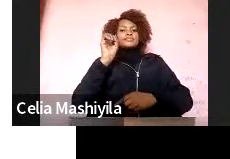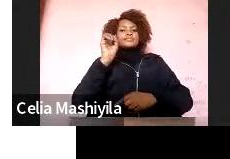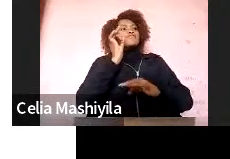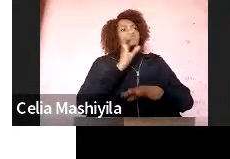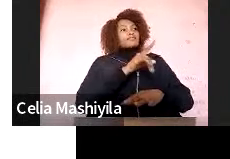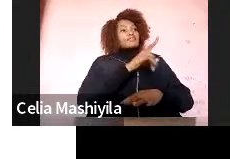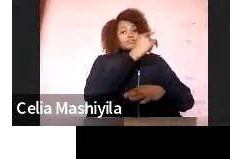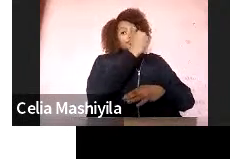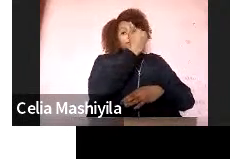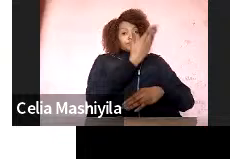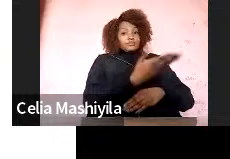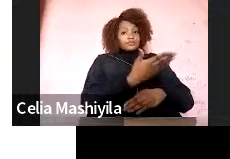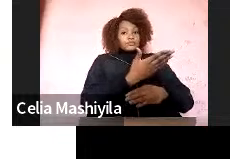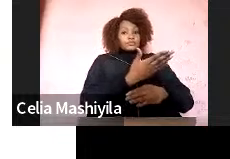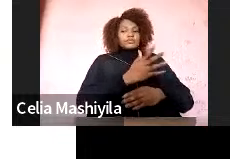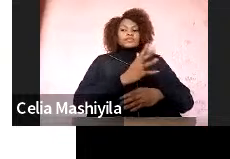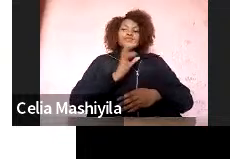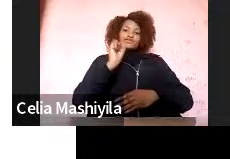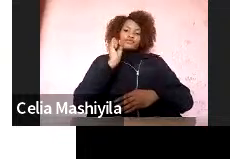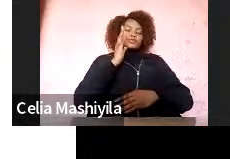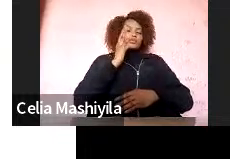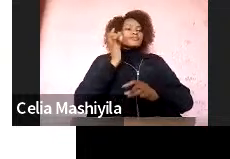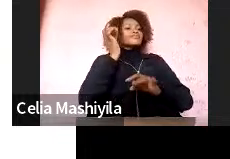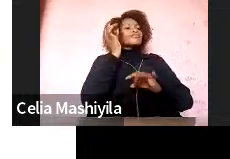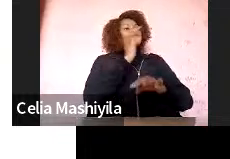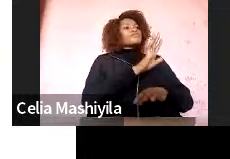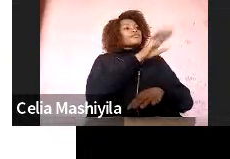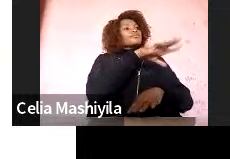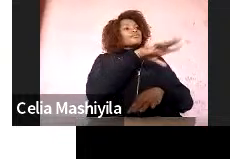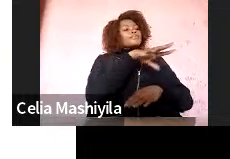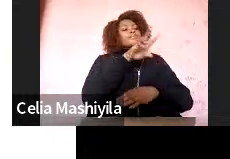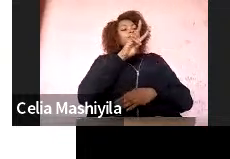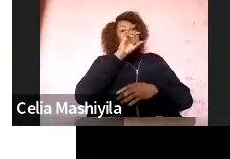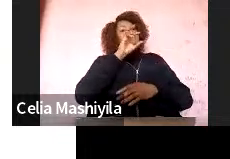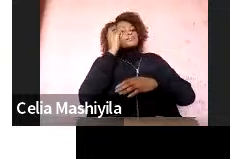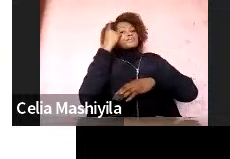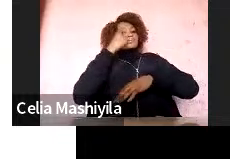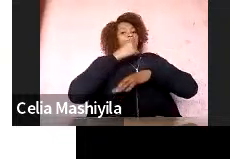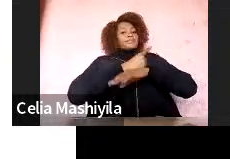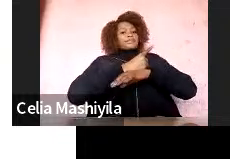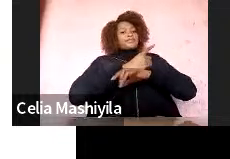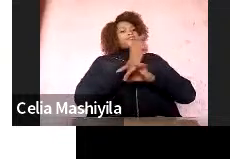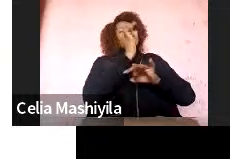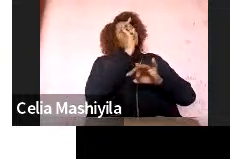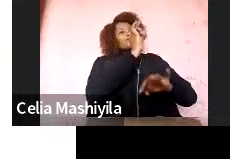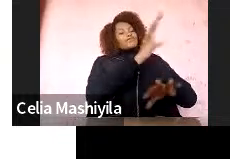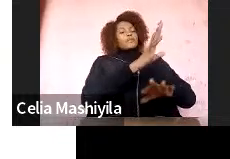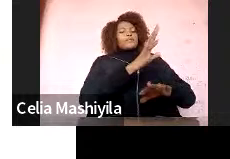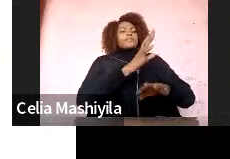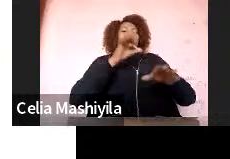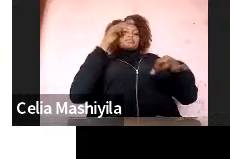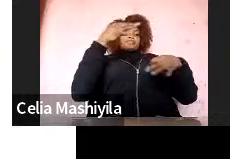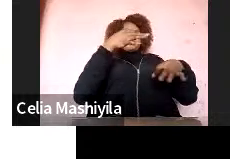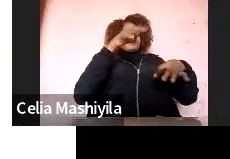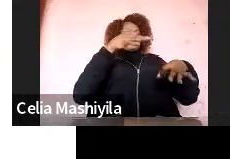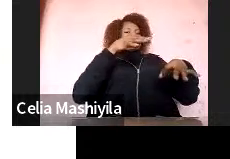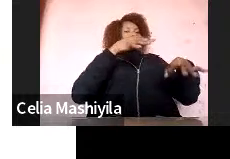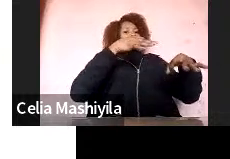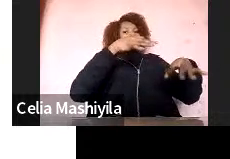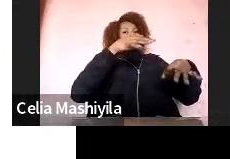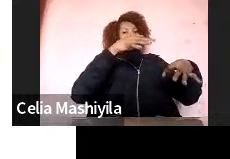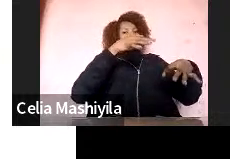by notice within 20 days that they have received your DA52 and whether the matter is appropriate